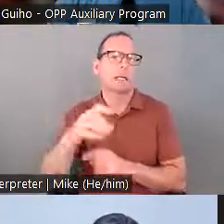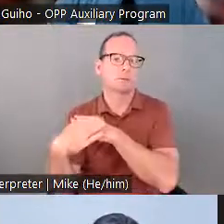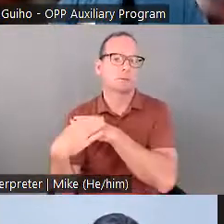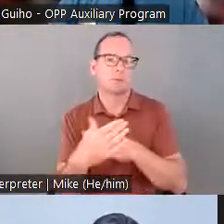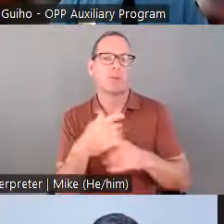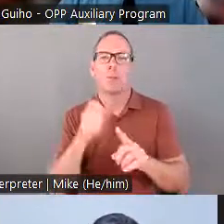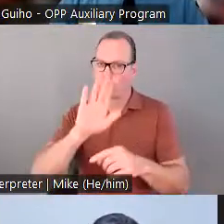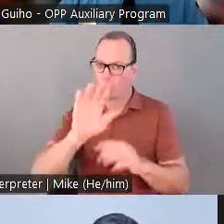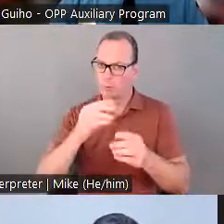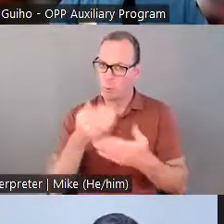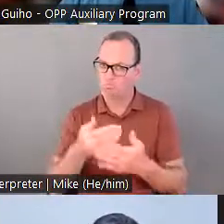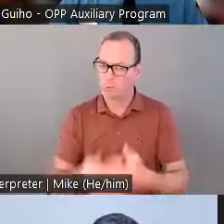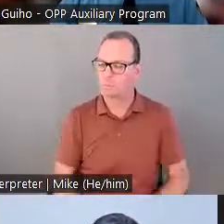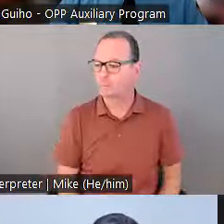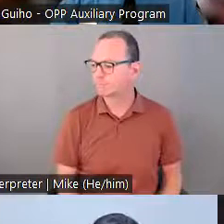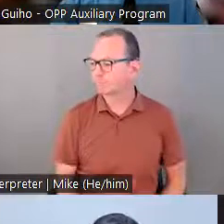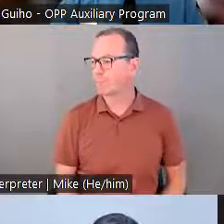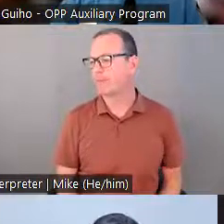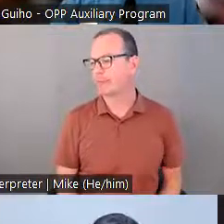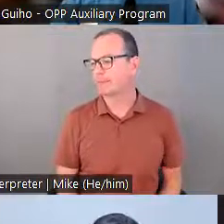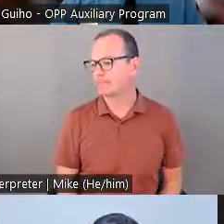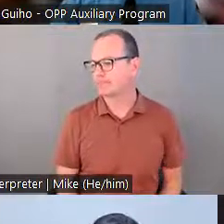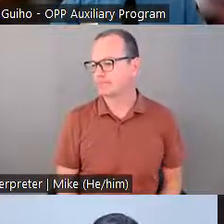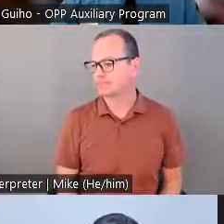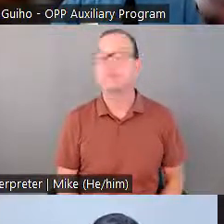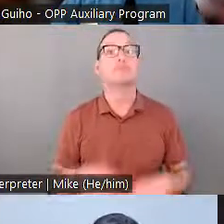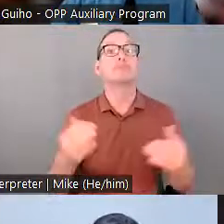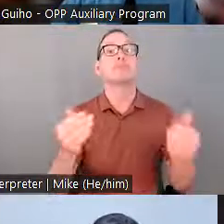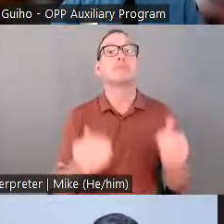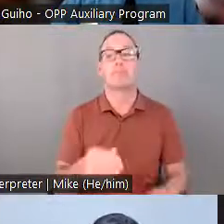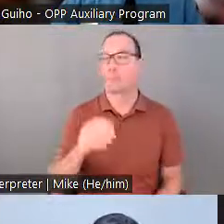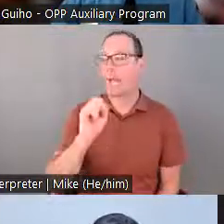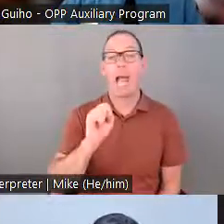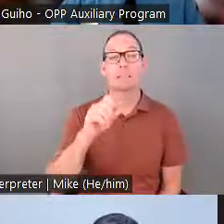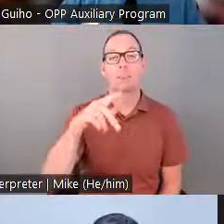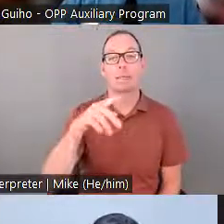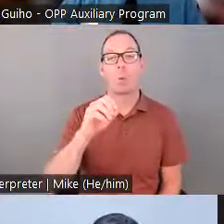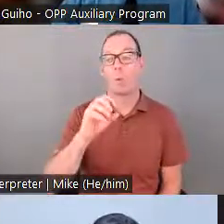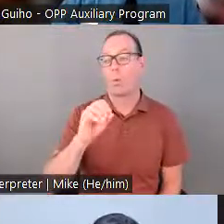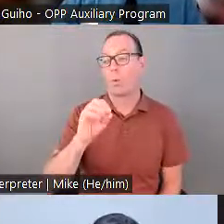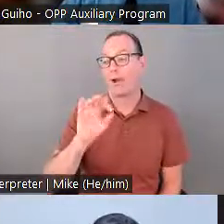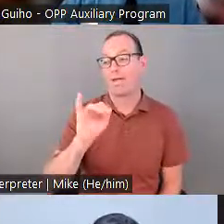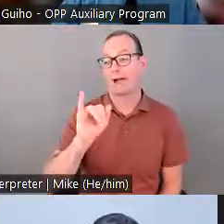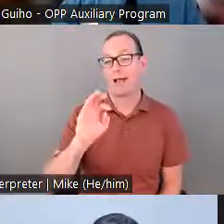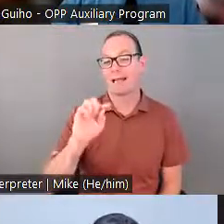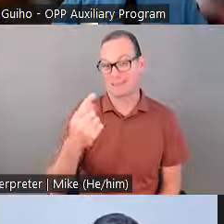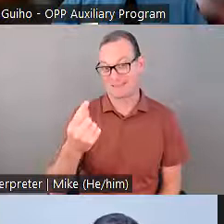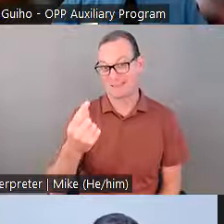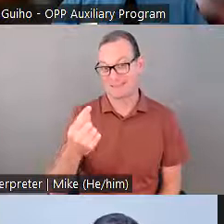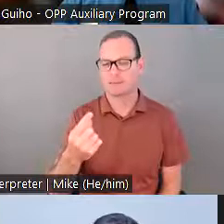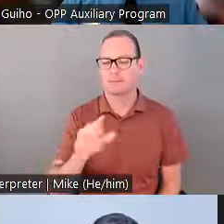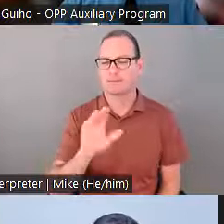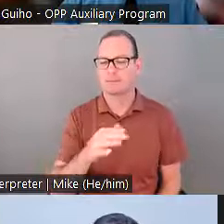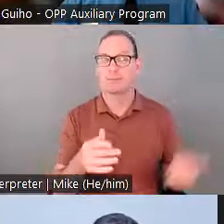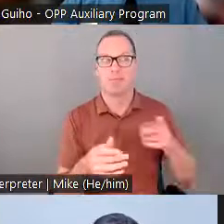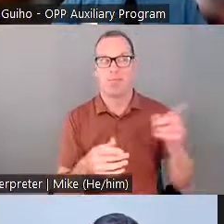Another trick that is quite popular is spoofing. Very, very easy to do for offenders, very